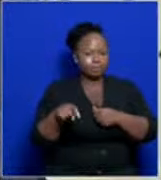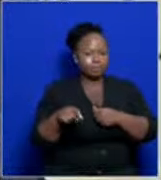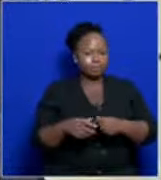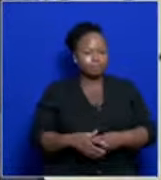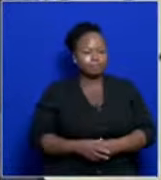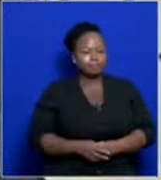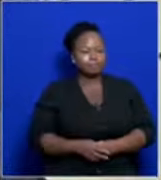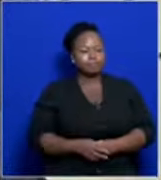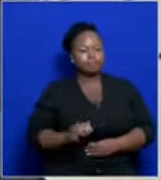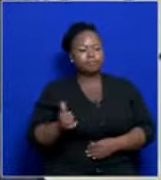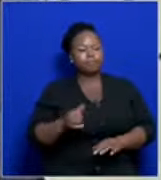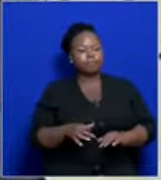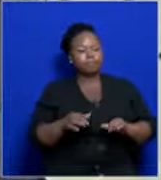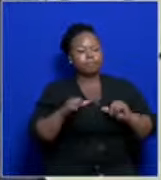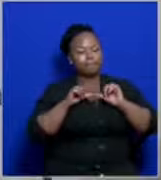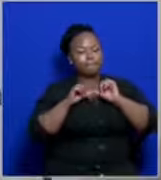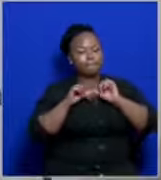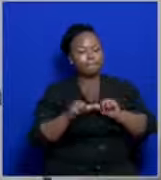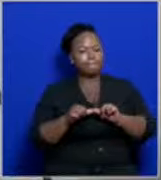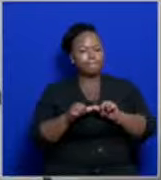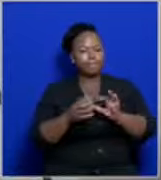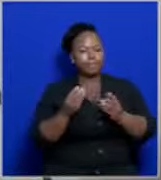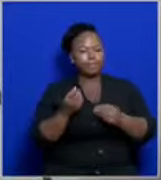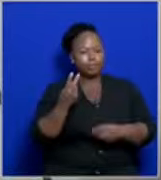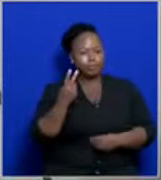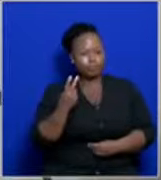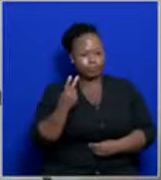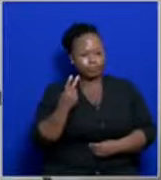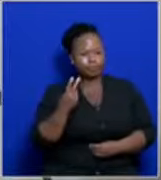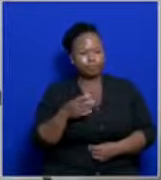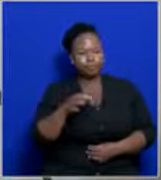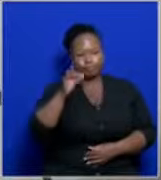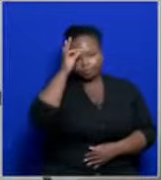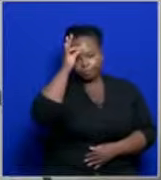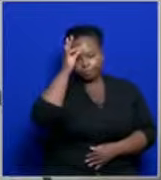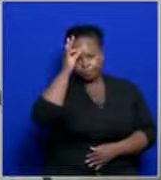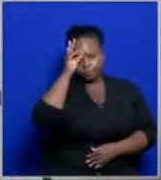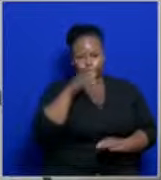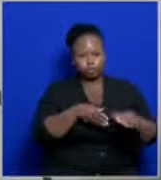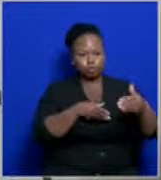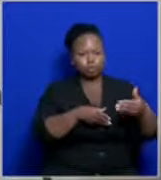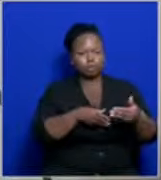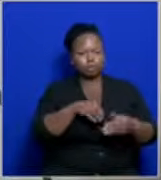continues at item 2. The police docket, Boxburg North cast